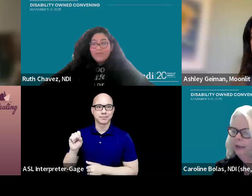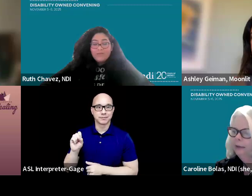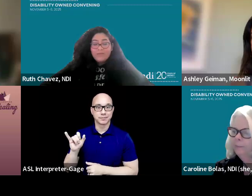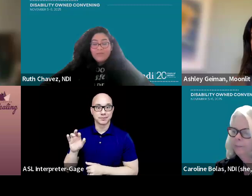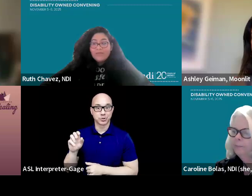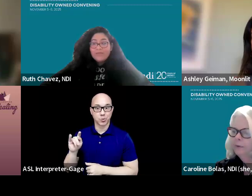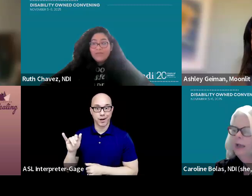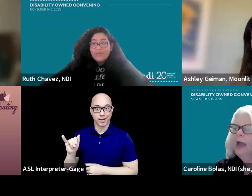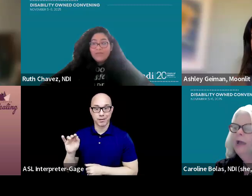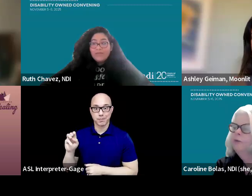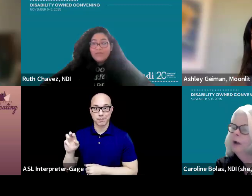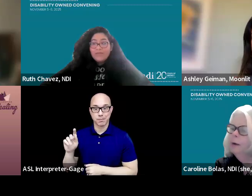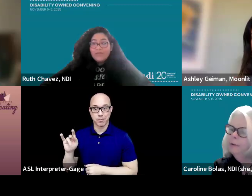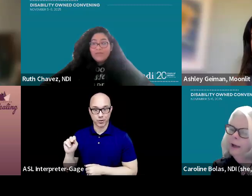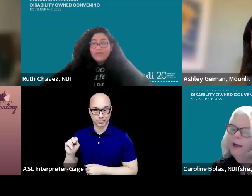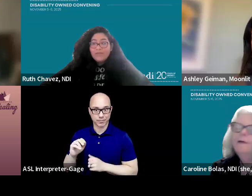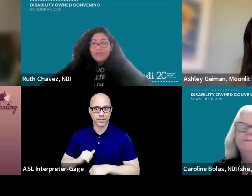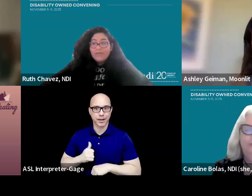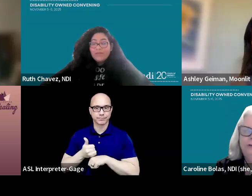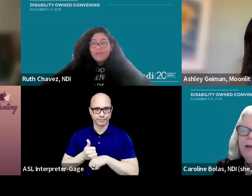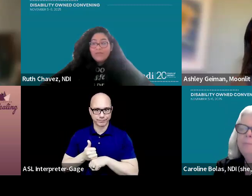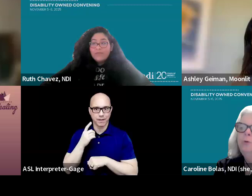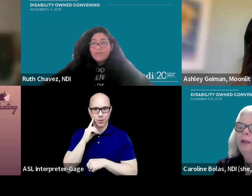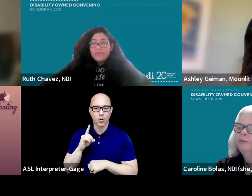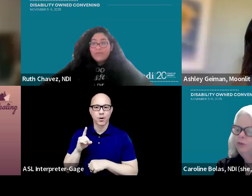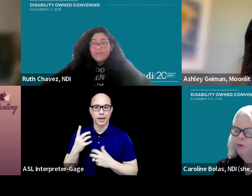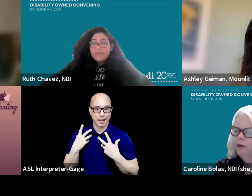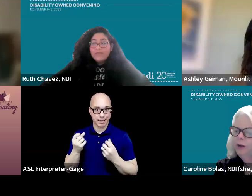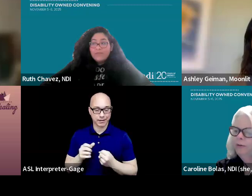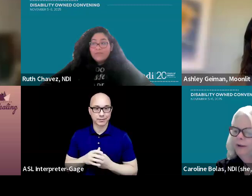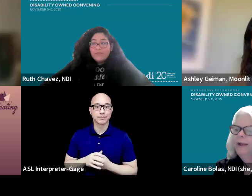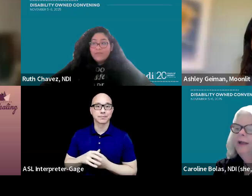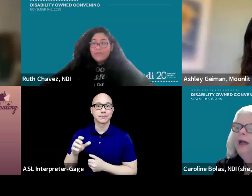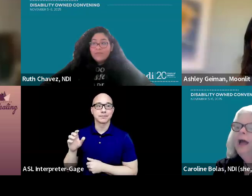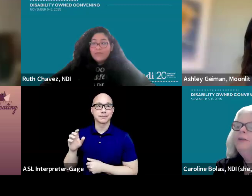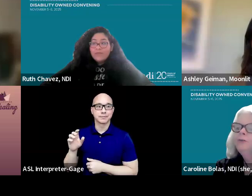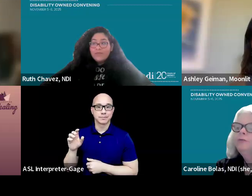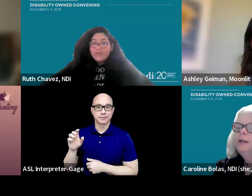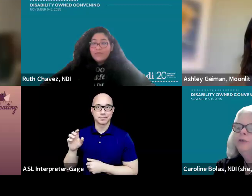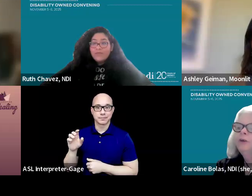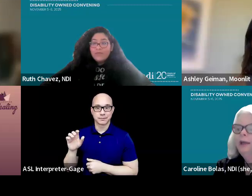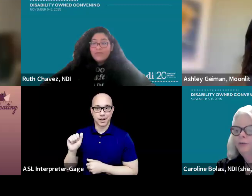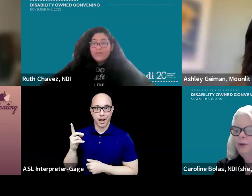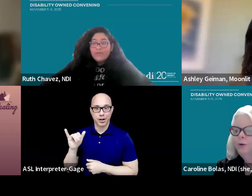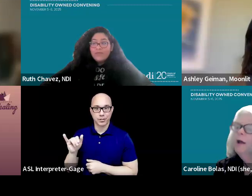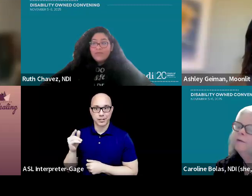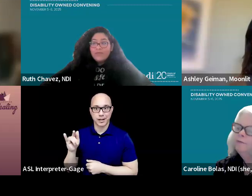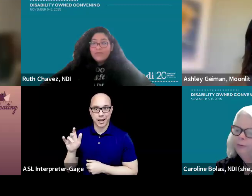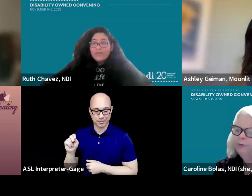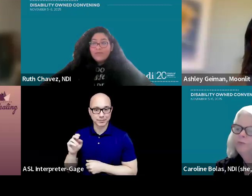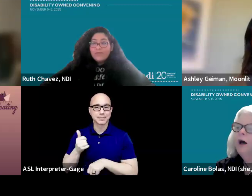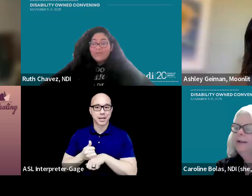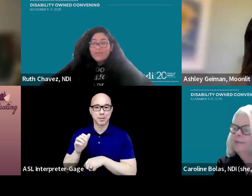Collective Healing, Ashley Geiman, founder, Moonlit Studio, and Dr. Felicia